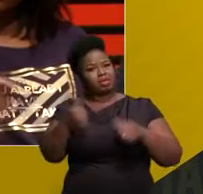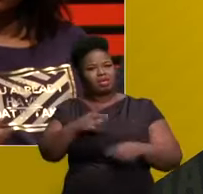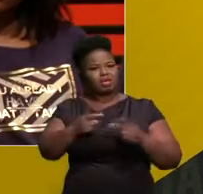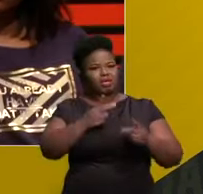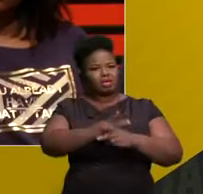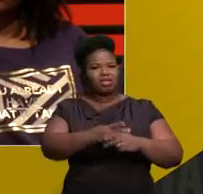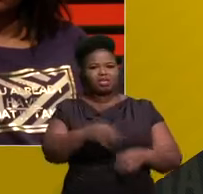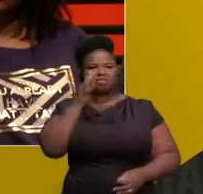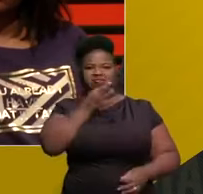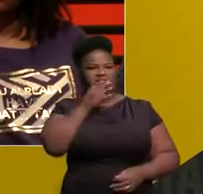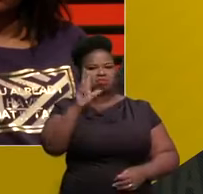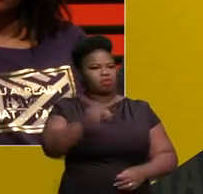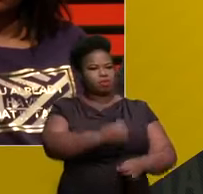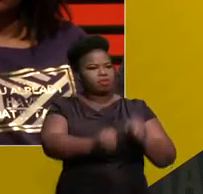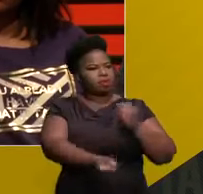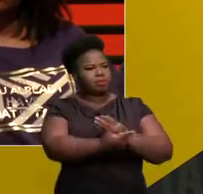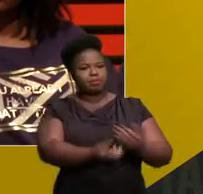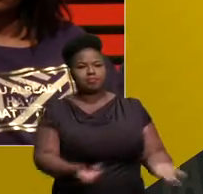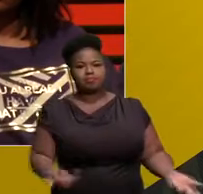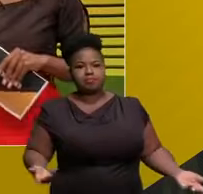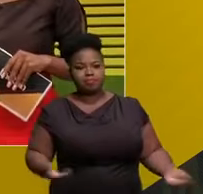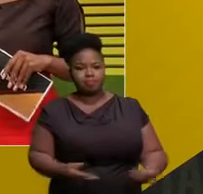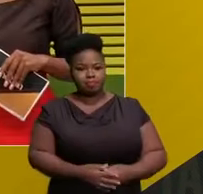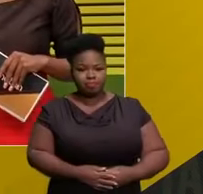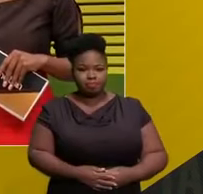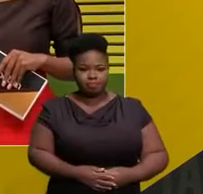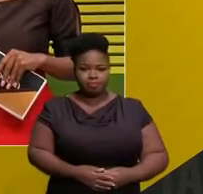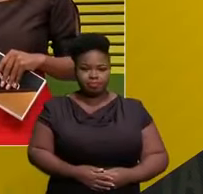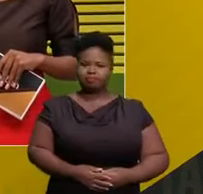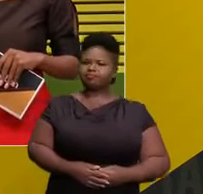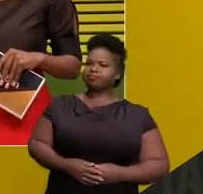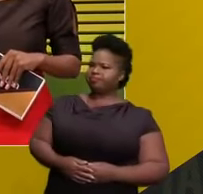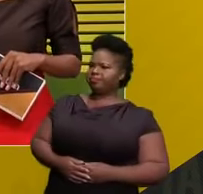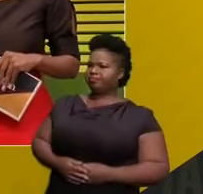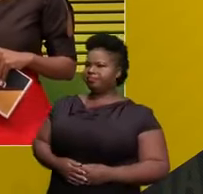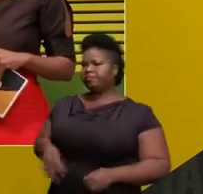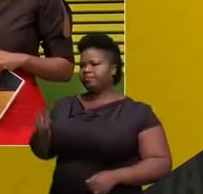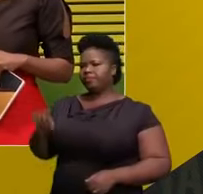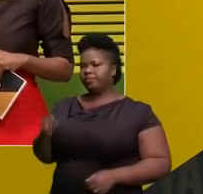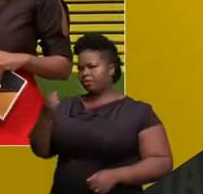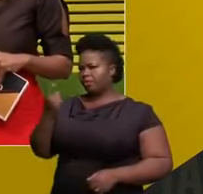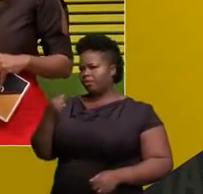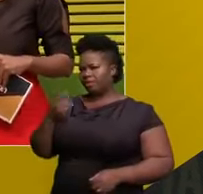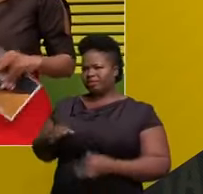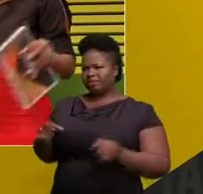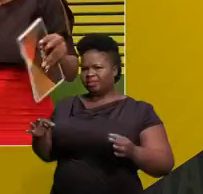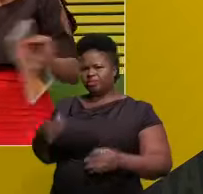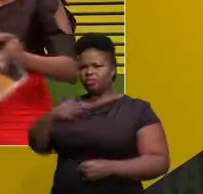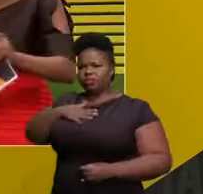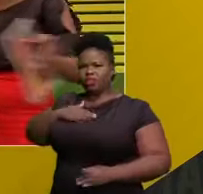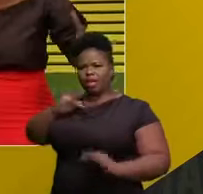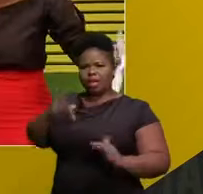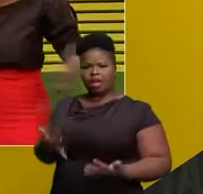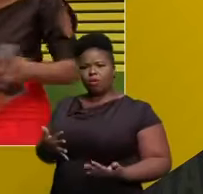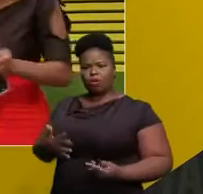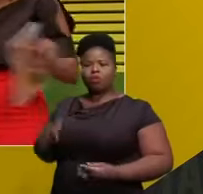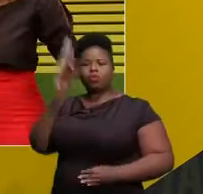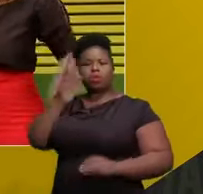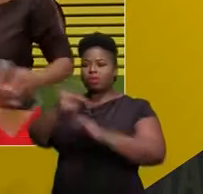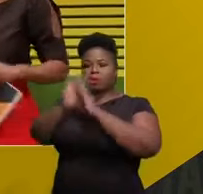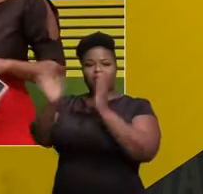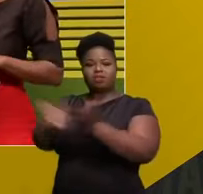he denies it. Sure. Mafusi, just in one sentence, how were you feeling throughout this